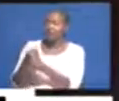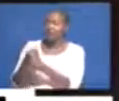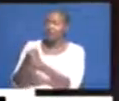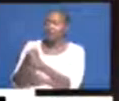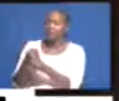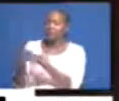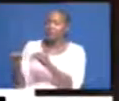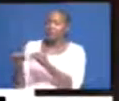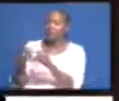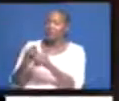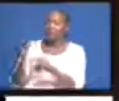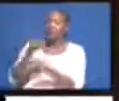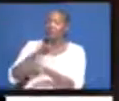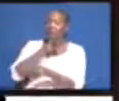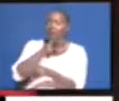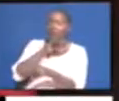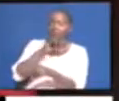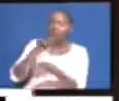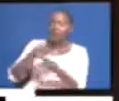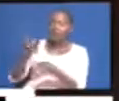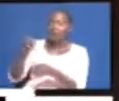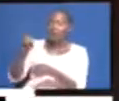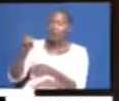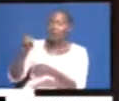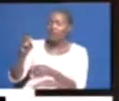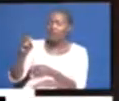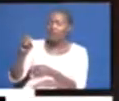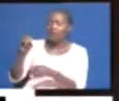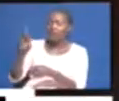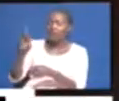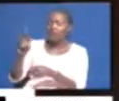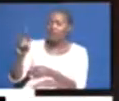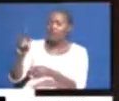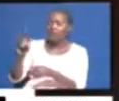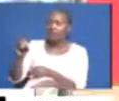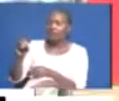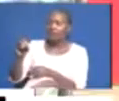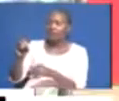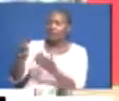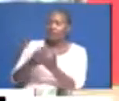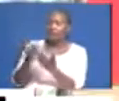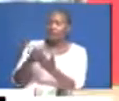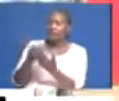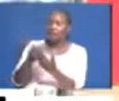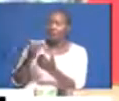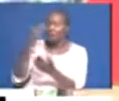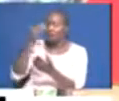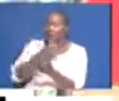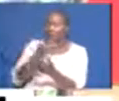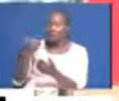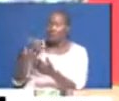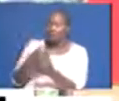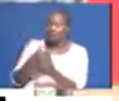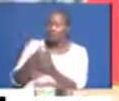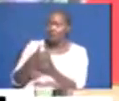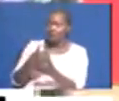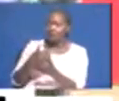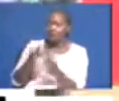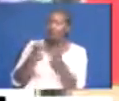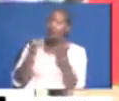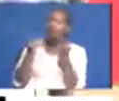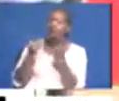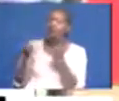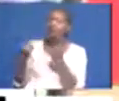from Kenya to Uganda in Tororo under the care of a Catholic priest. That was in 1963. And then